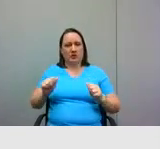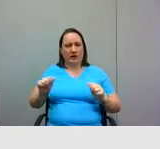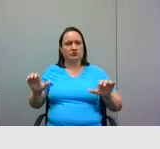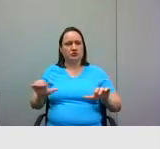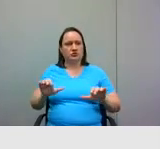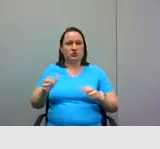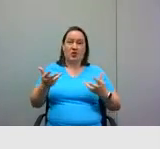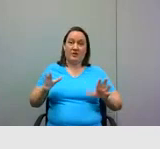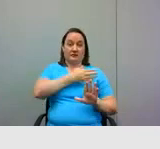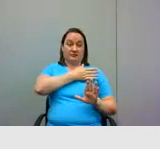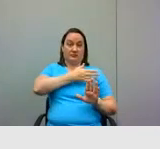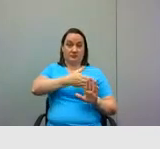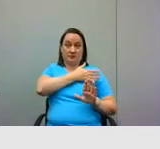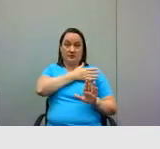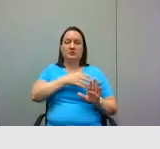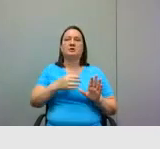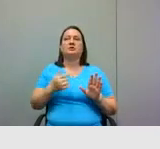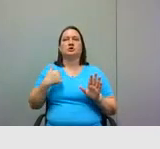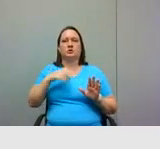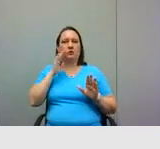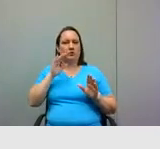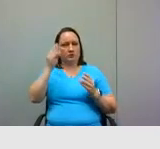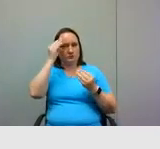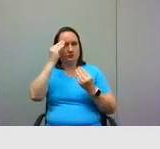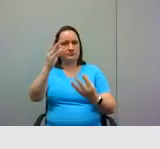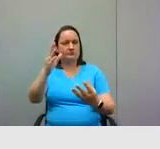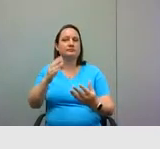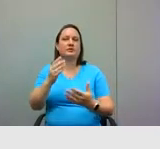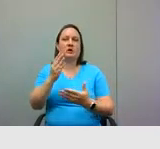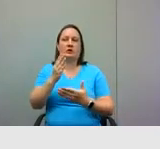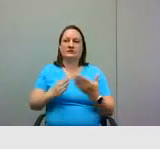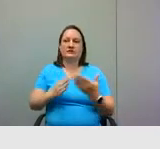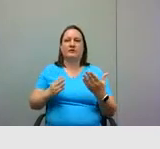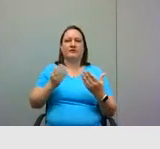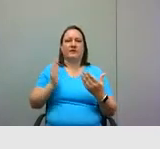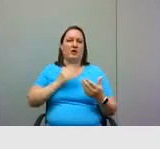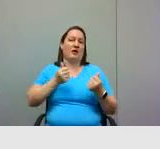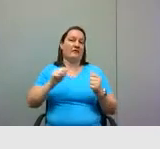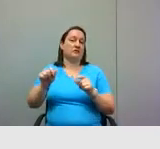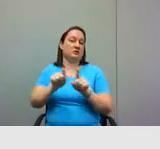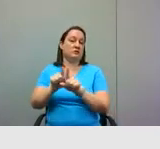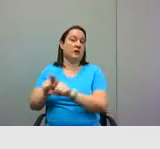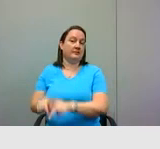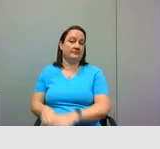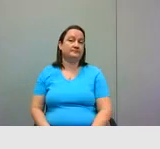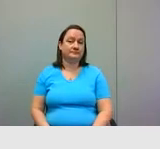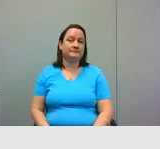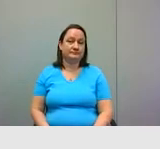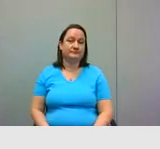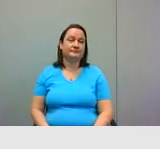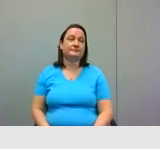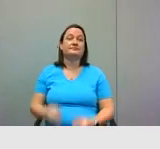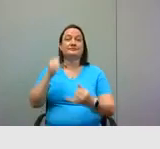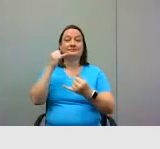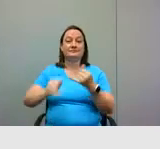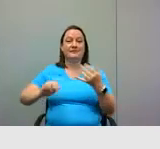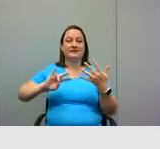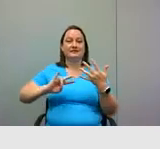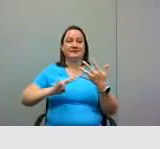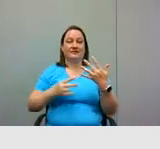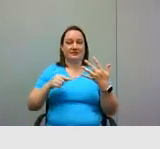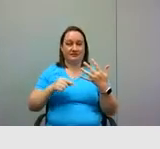ourselves, actually. So we're going to keep you all posted on some of these efforts as well. All right, so finally,